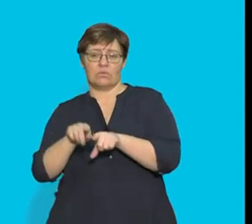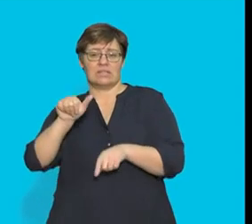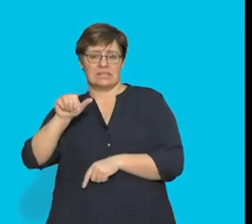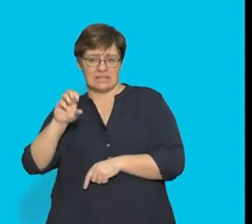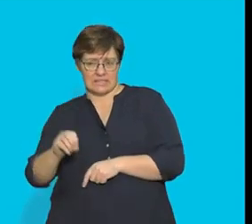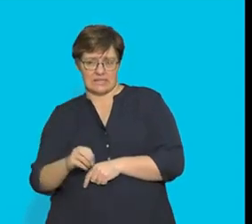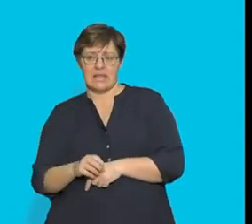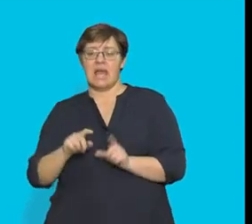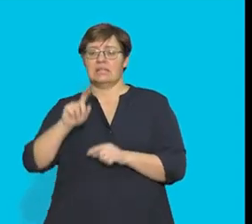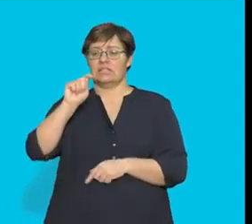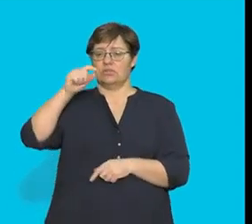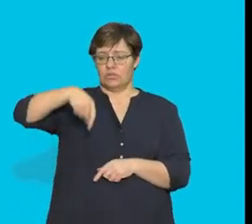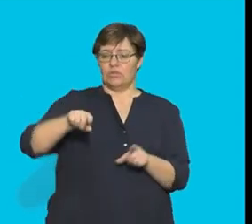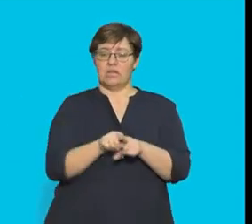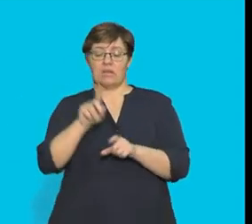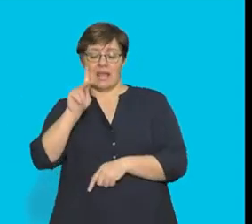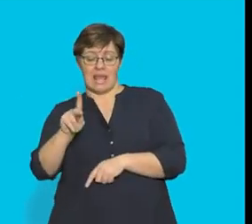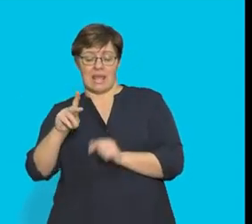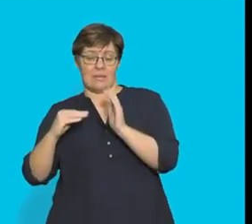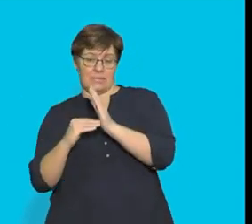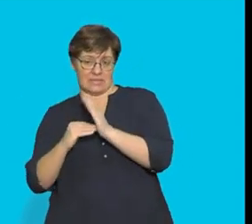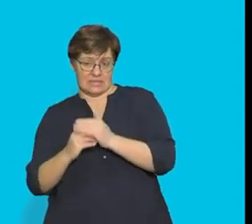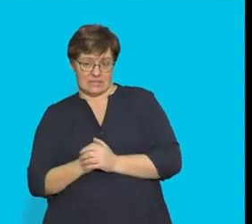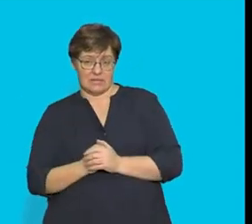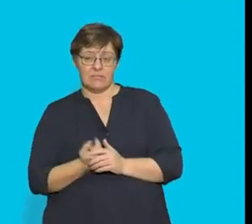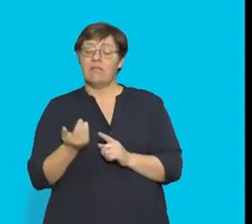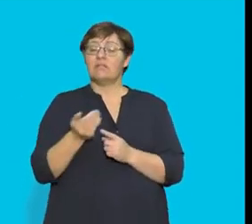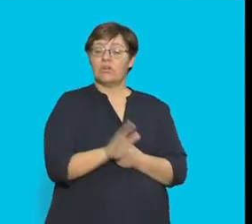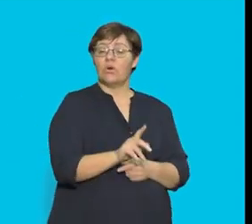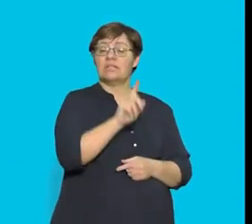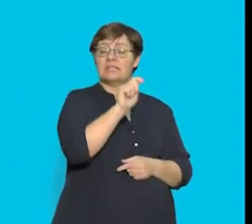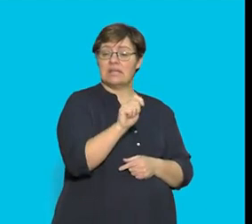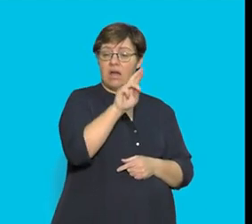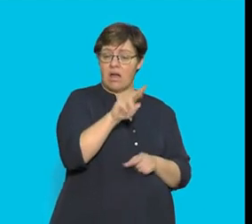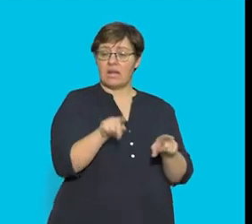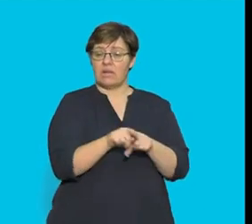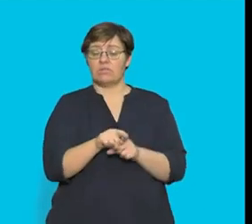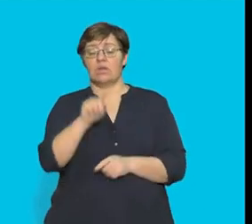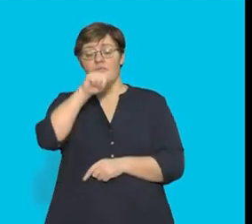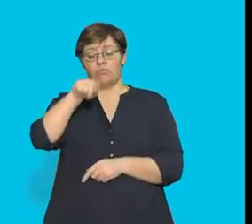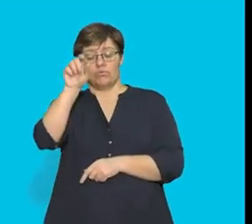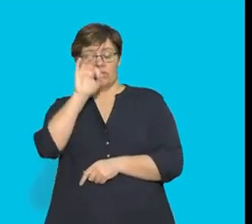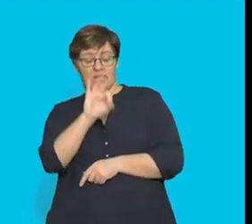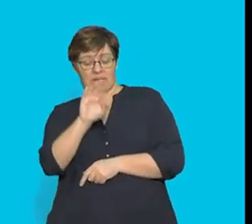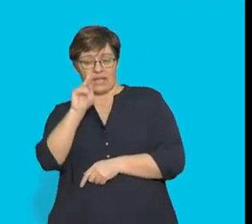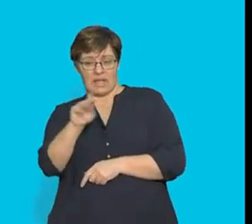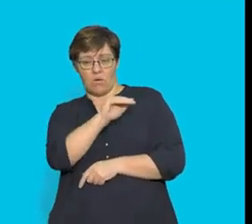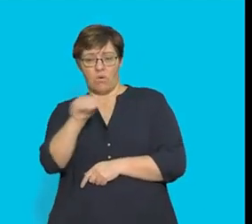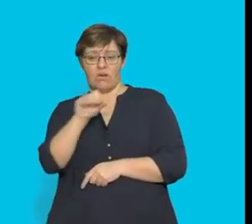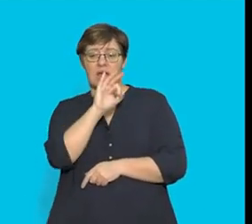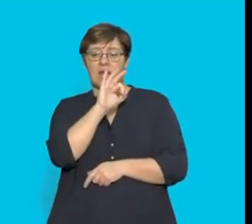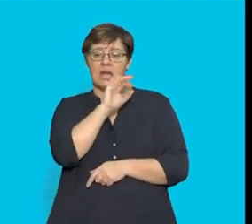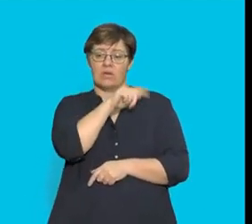and they've given us that TQ is equal to K meters. The first question says, show that TR is equal to root